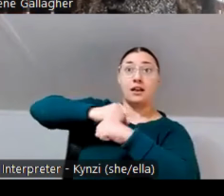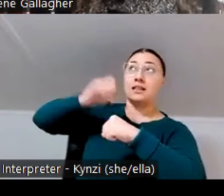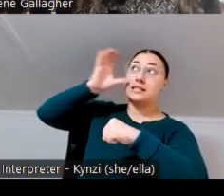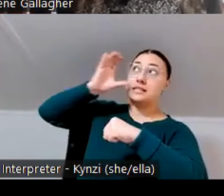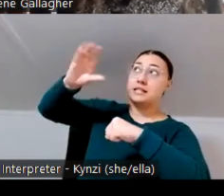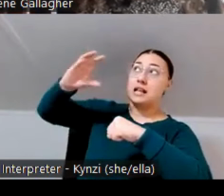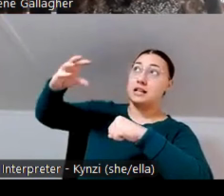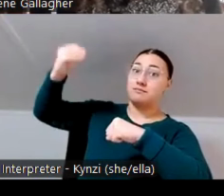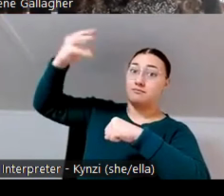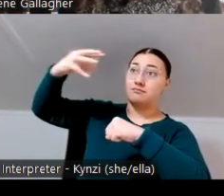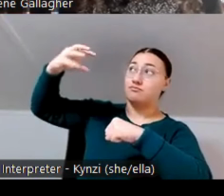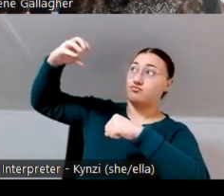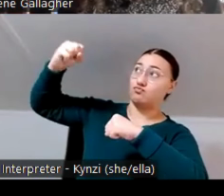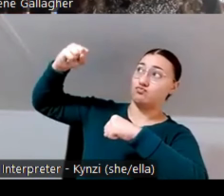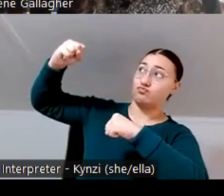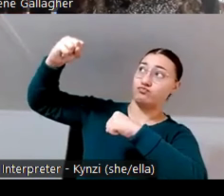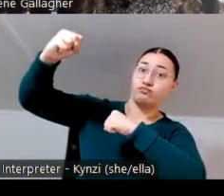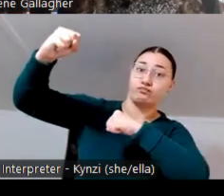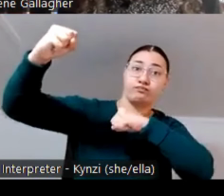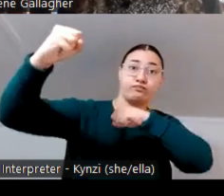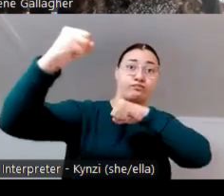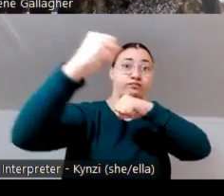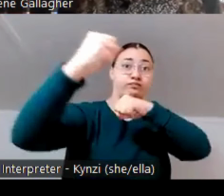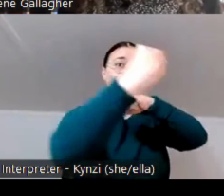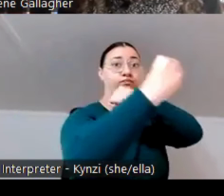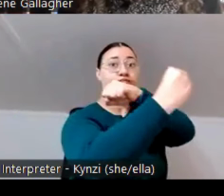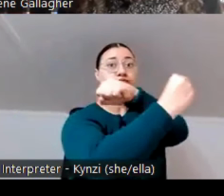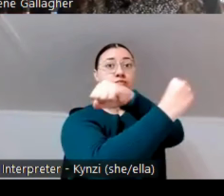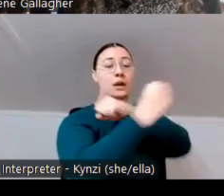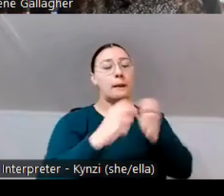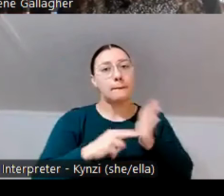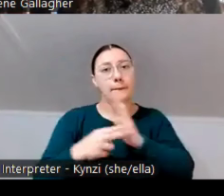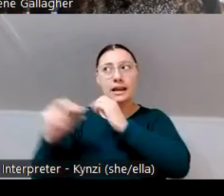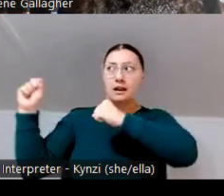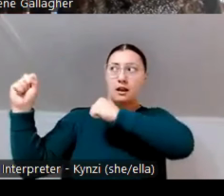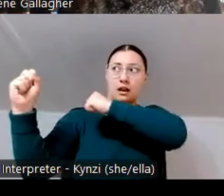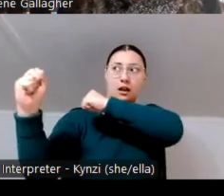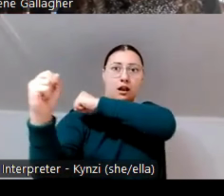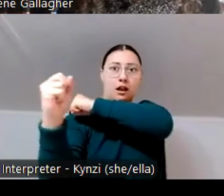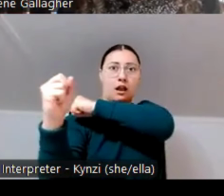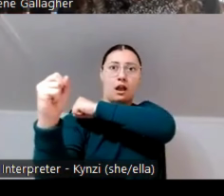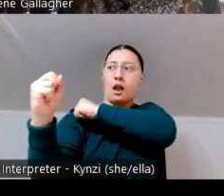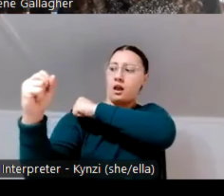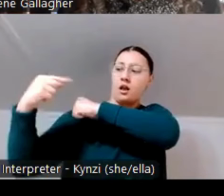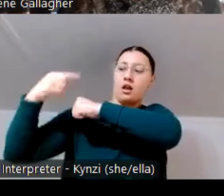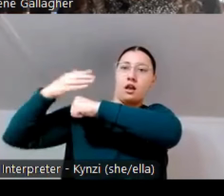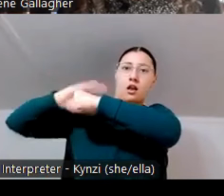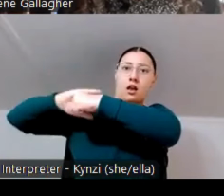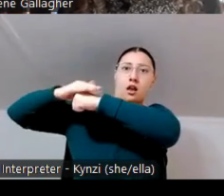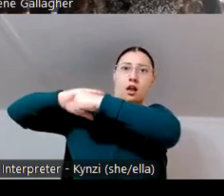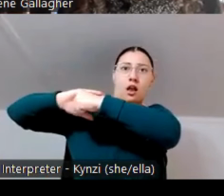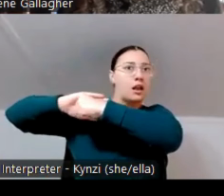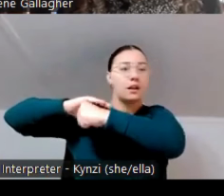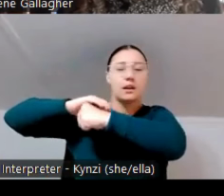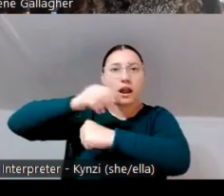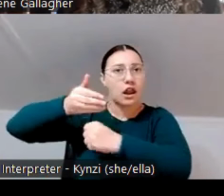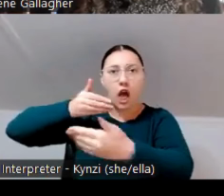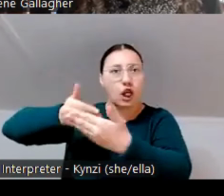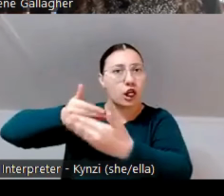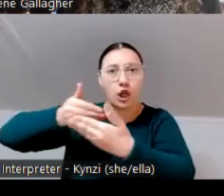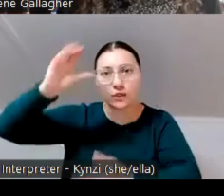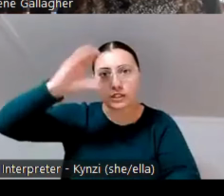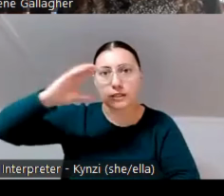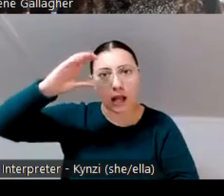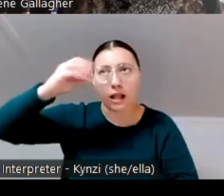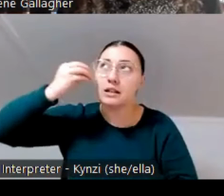winter months, we're tilted away from the sun, getting less heat. During the summer months, we're tilted towards the sun, and we get more